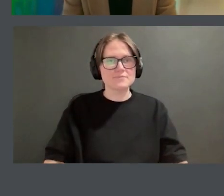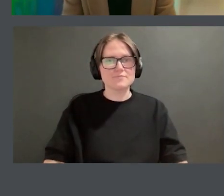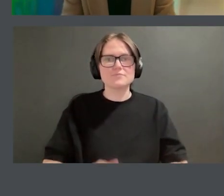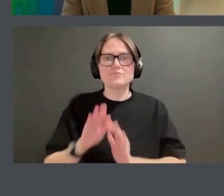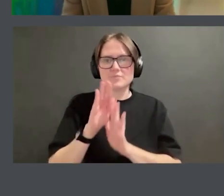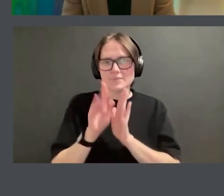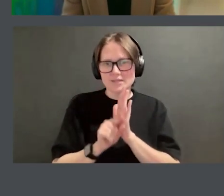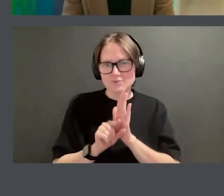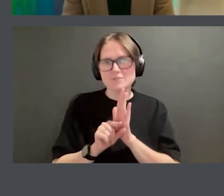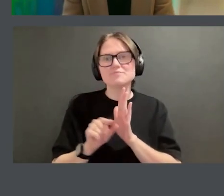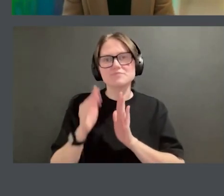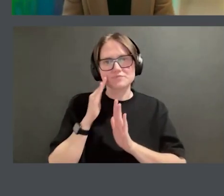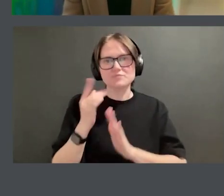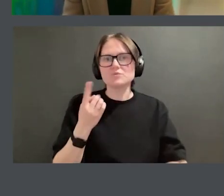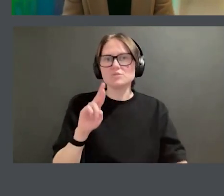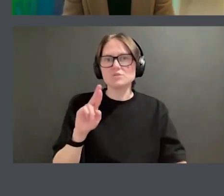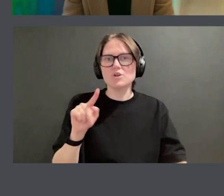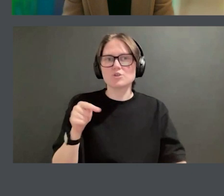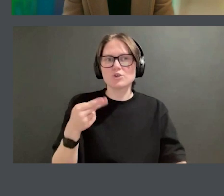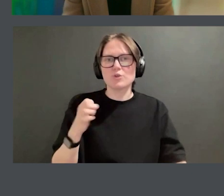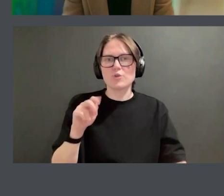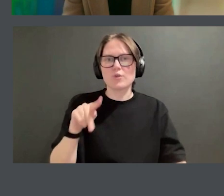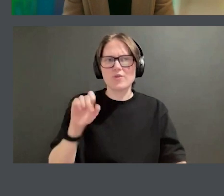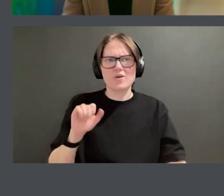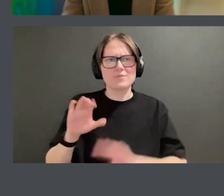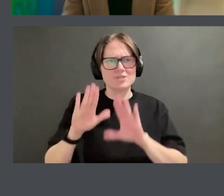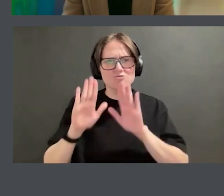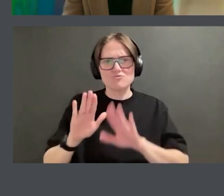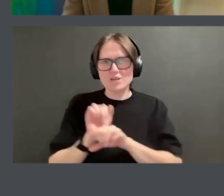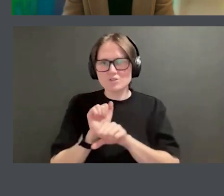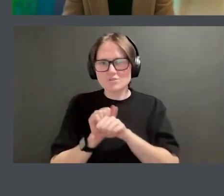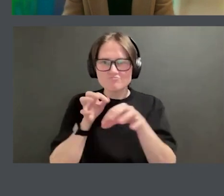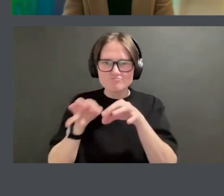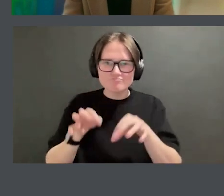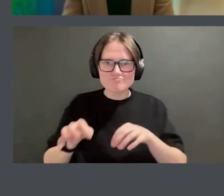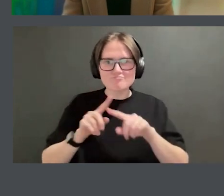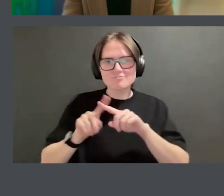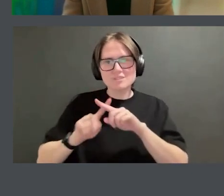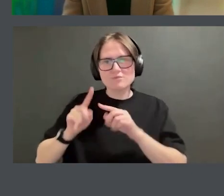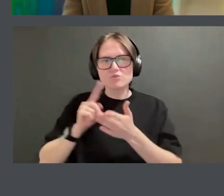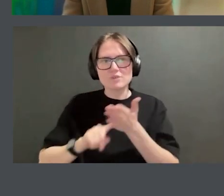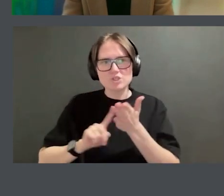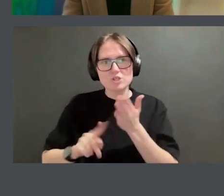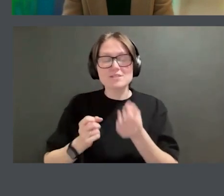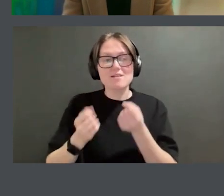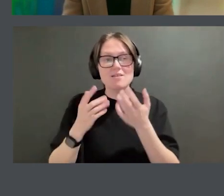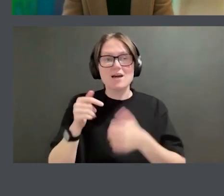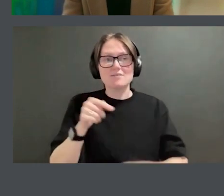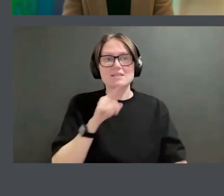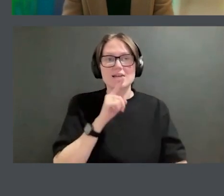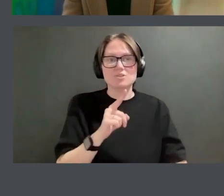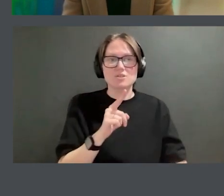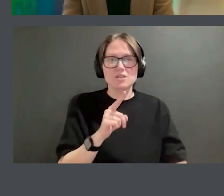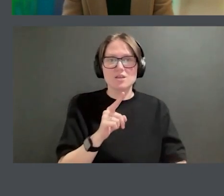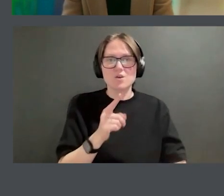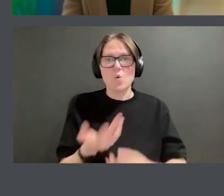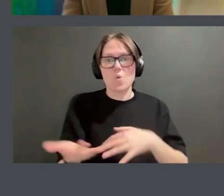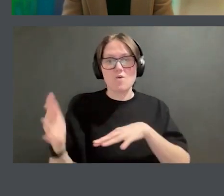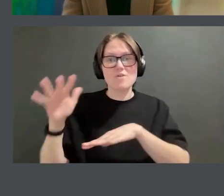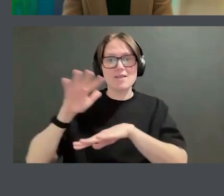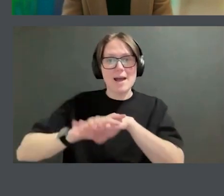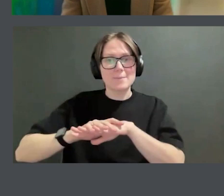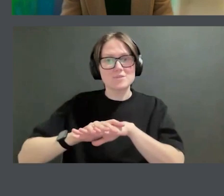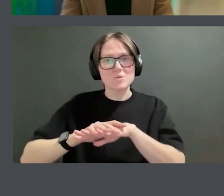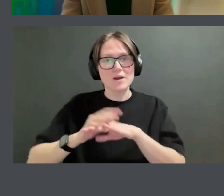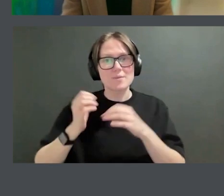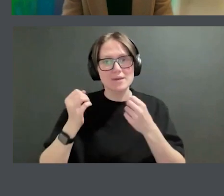Background, I know Dr. Sark did a really great job in talking about all the different research, and a lot of this actually overlaps quite